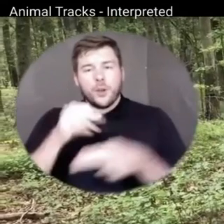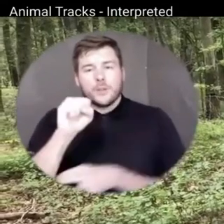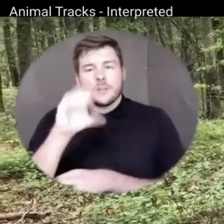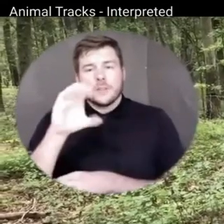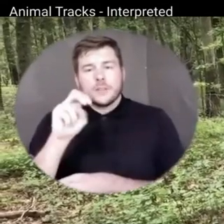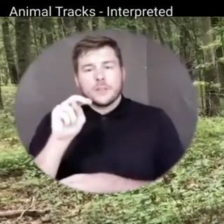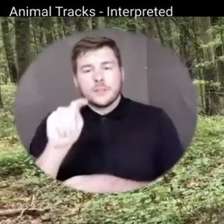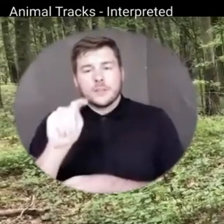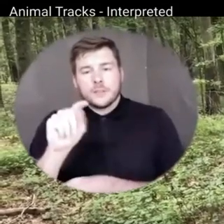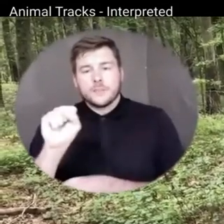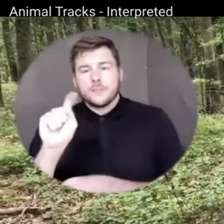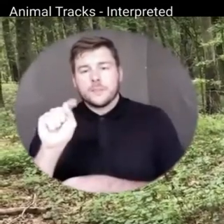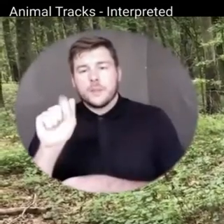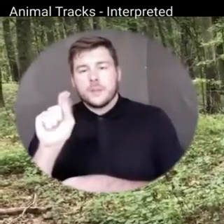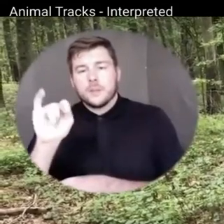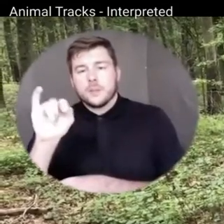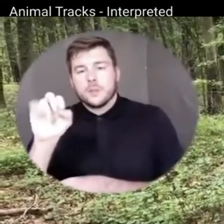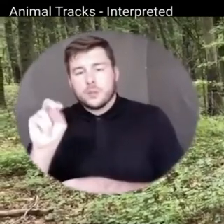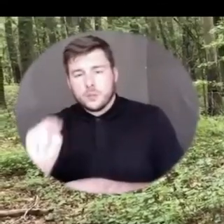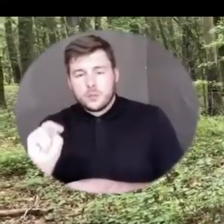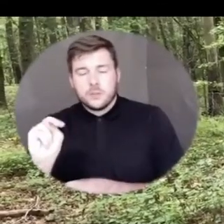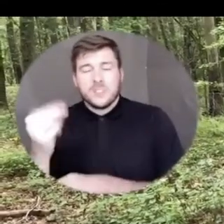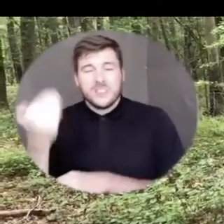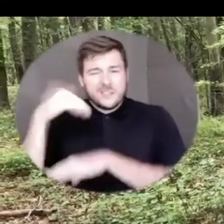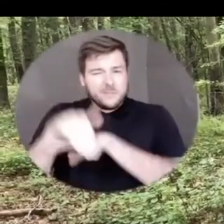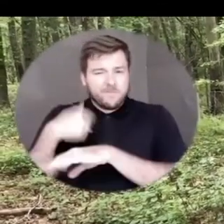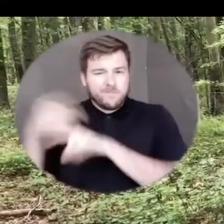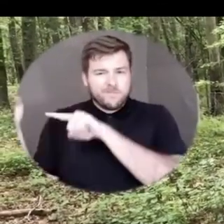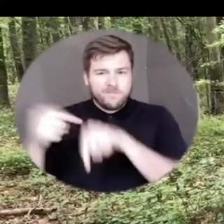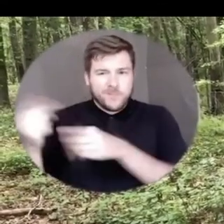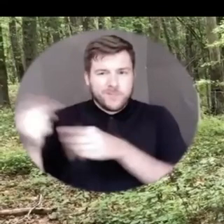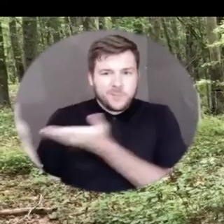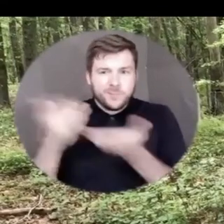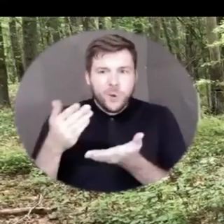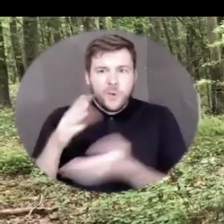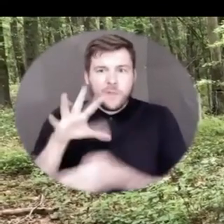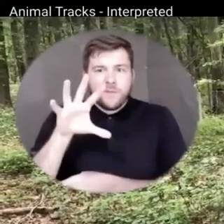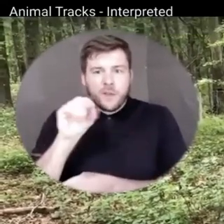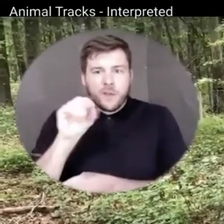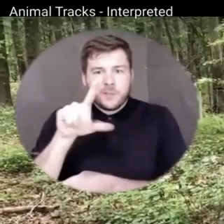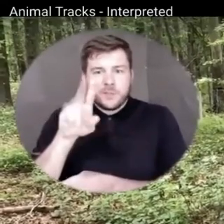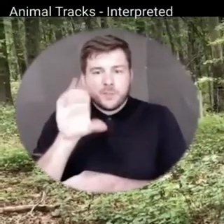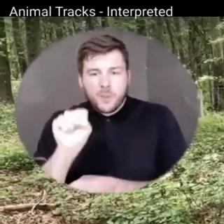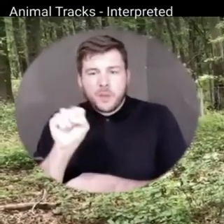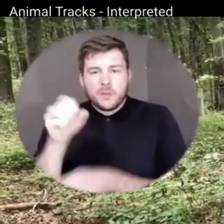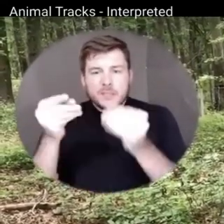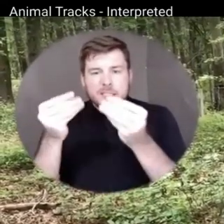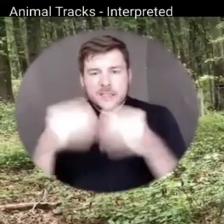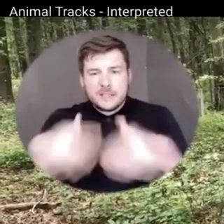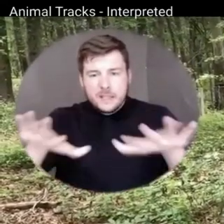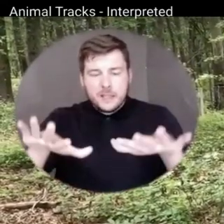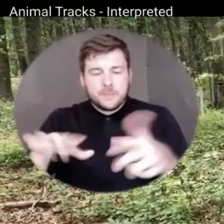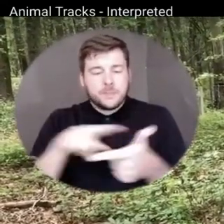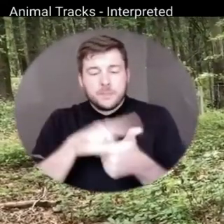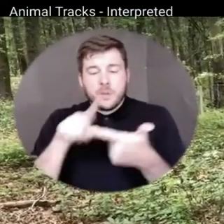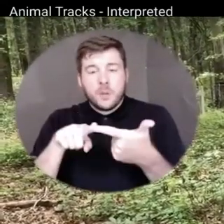scent station. So last night I came out here with a 50-pound bag of sand, a bottle of baby oil, and 3 cans of sardines. And you